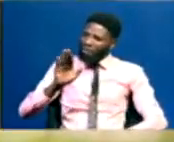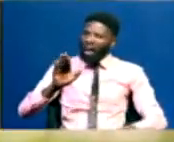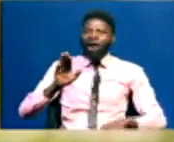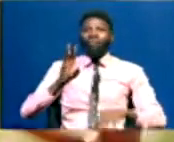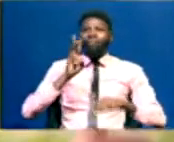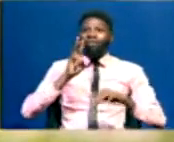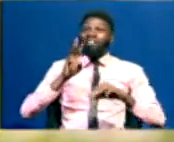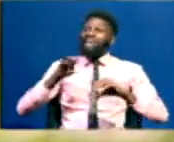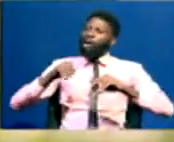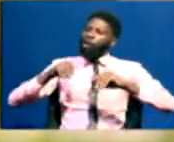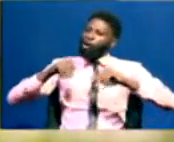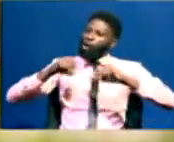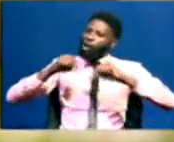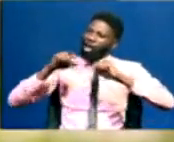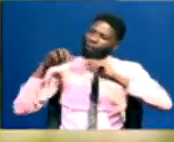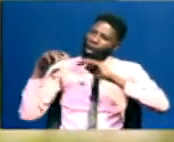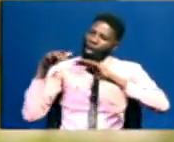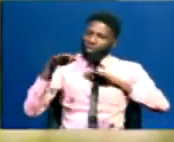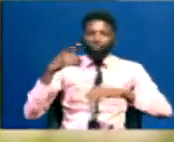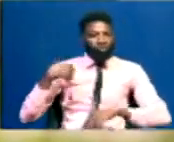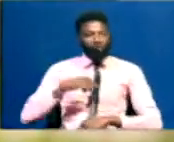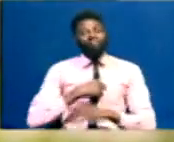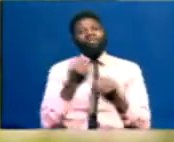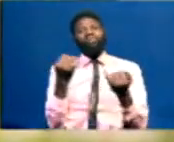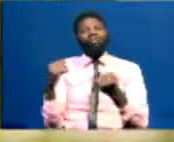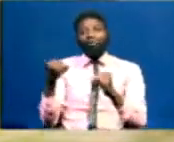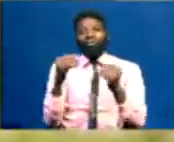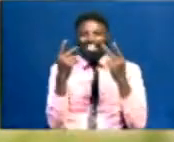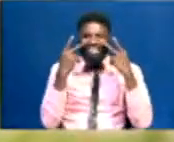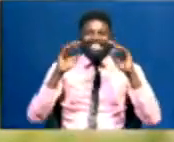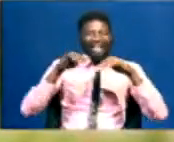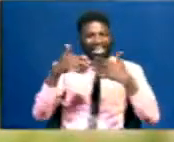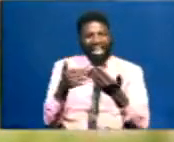sand. So, and we are trying to look for a method of mitigating that